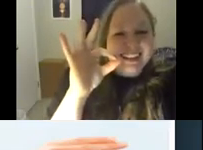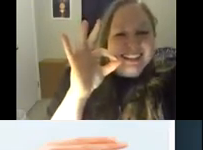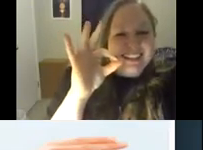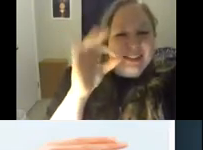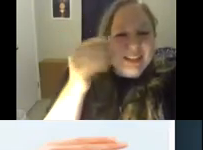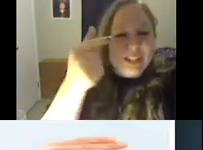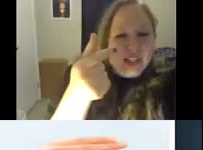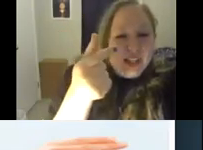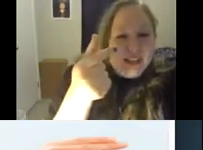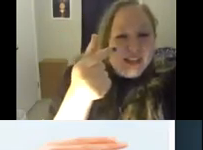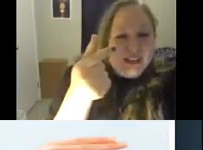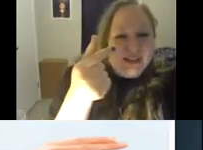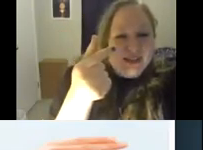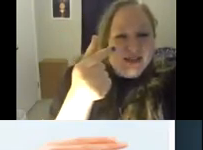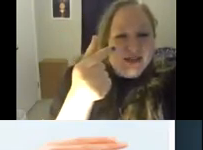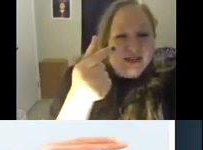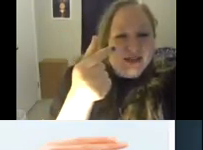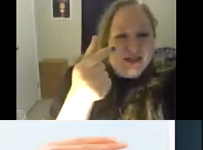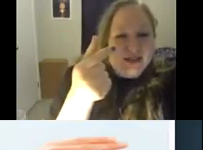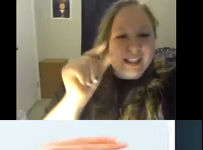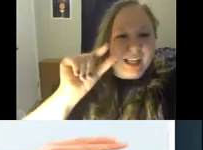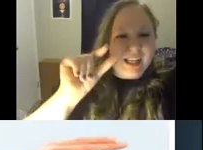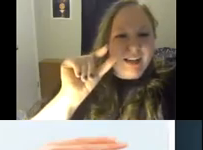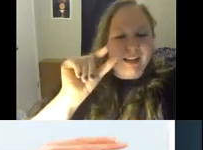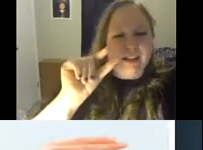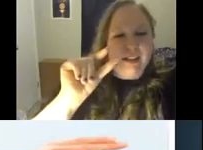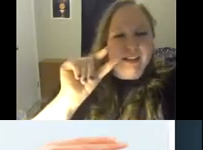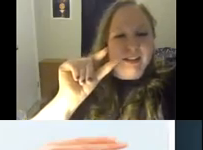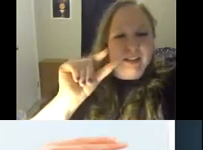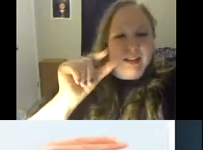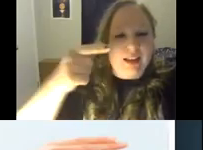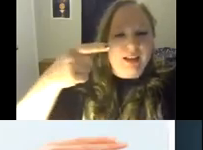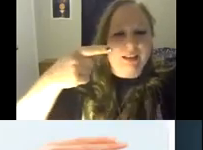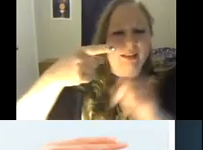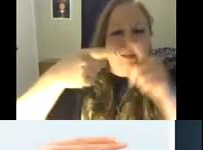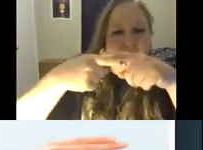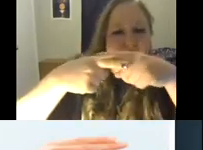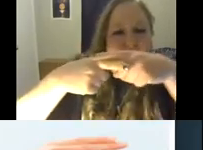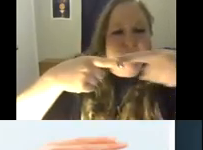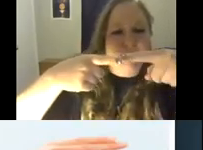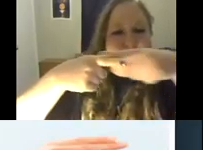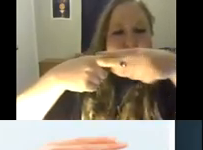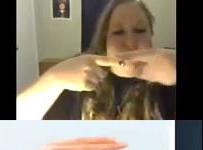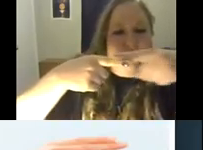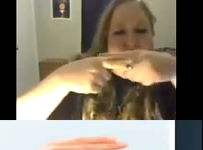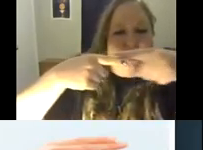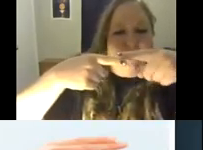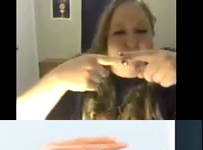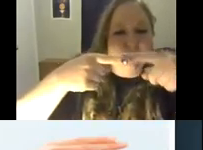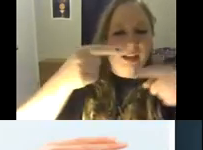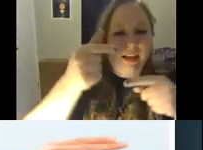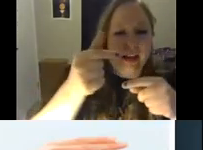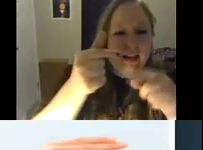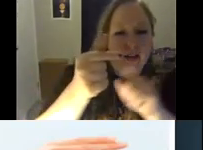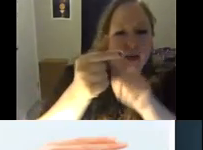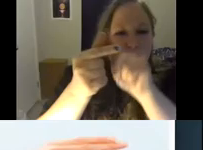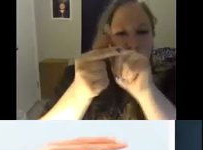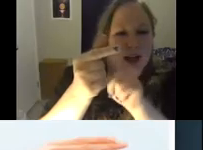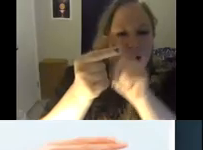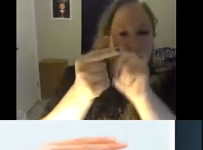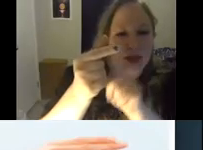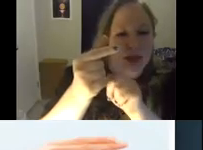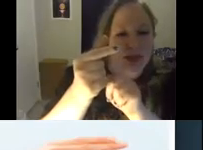G. It's like This finger is straight and your